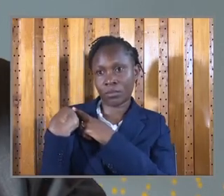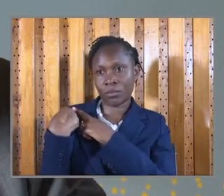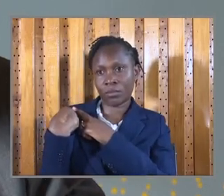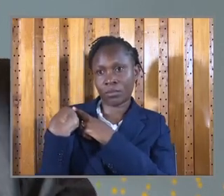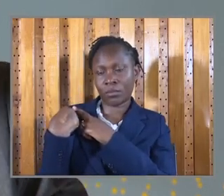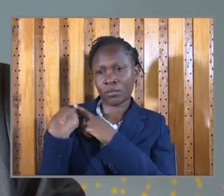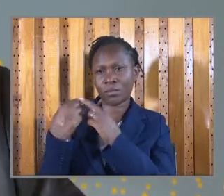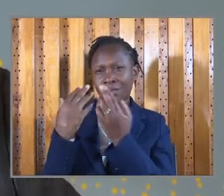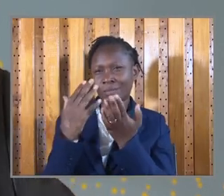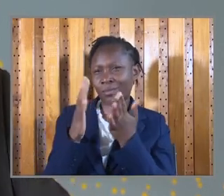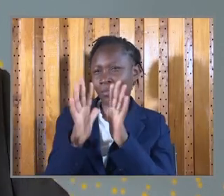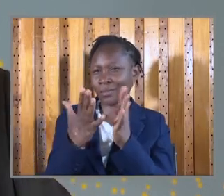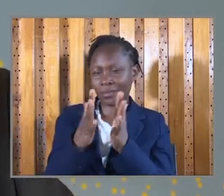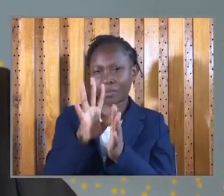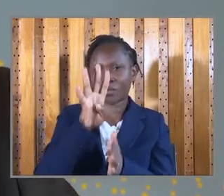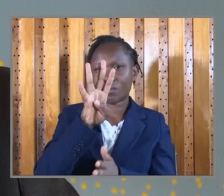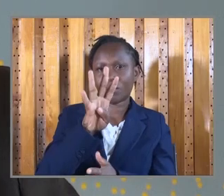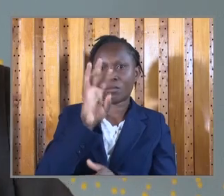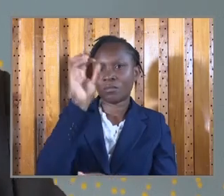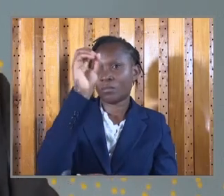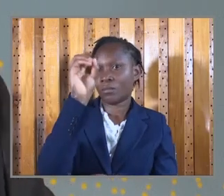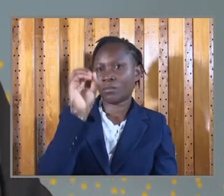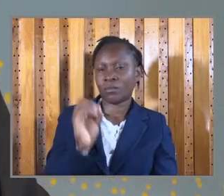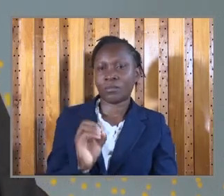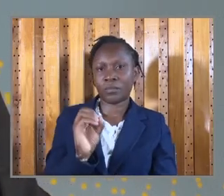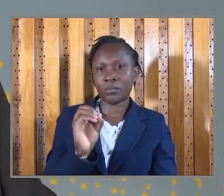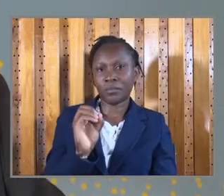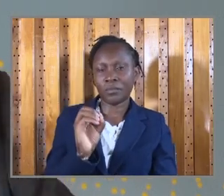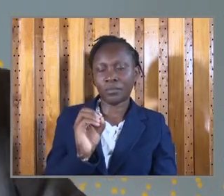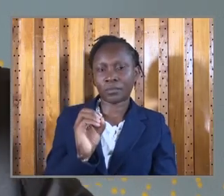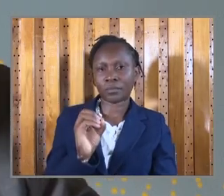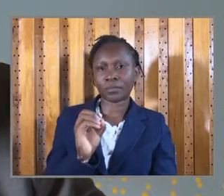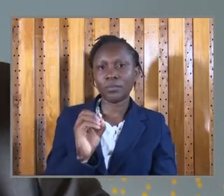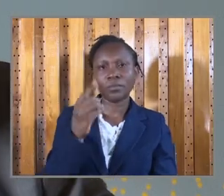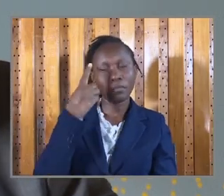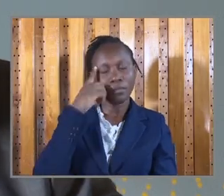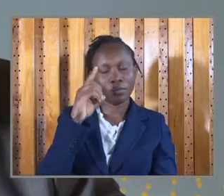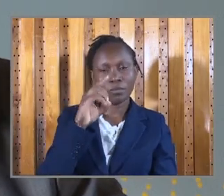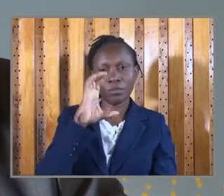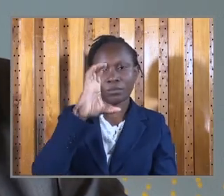about 4% of the global carbon emission.